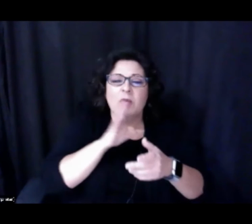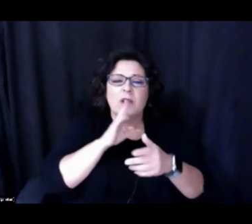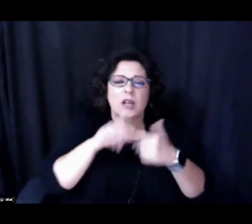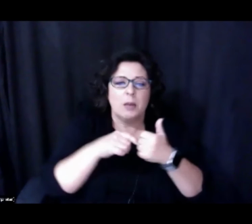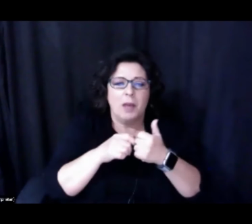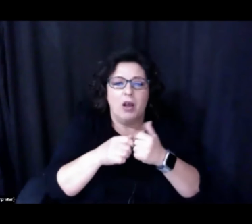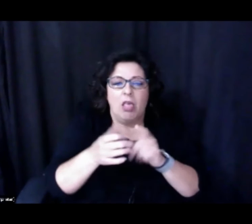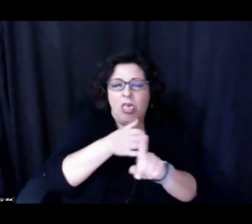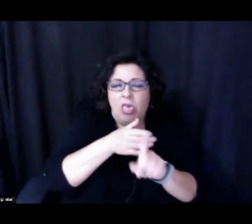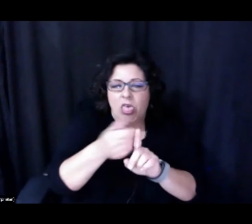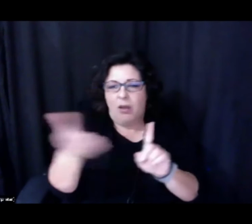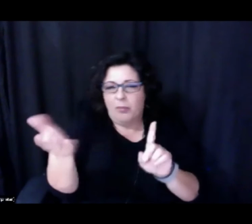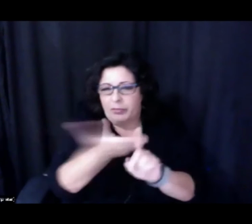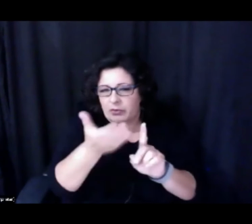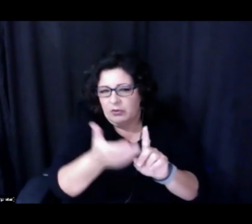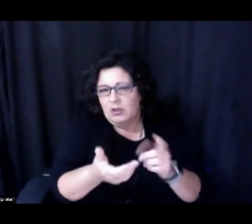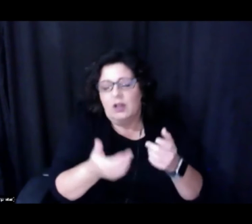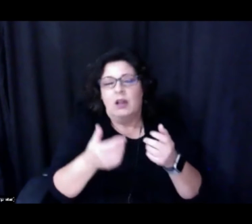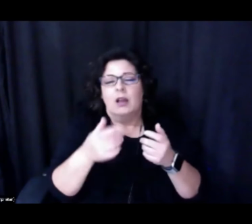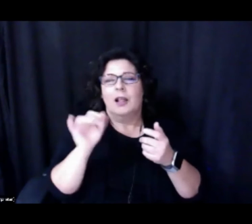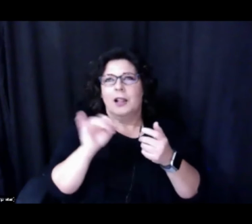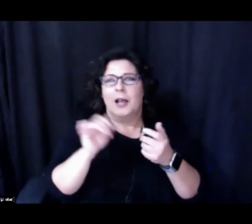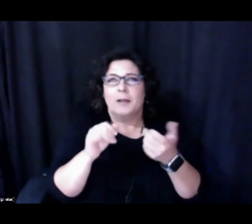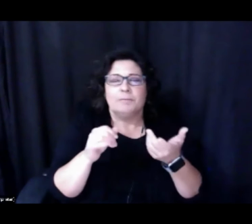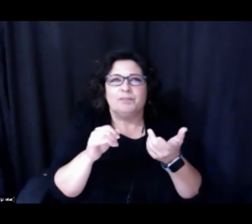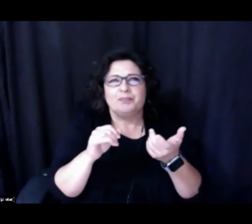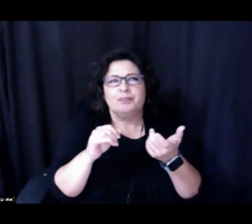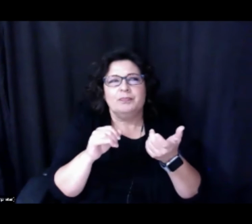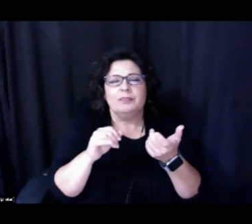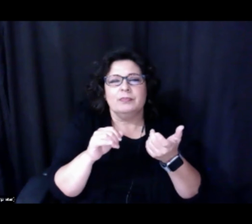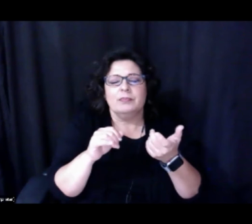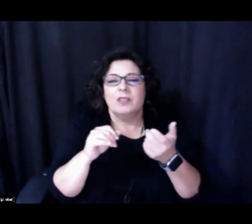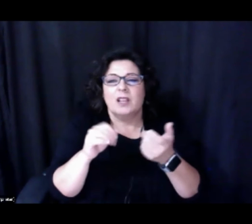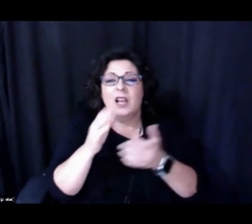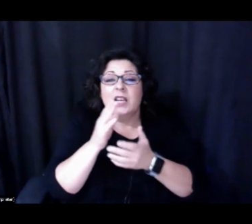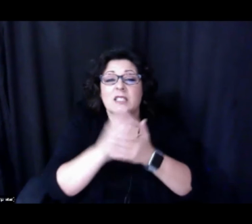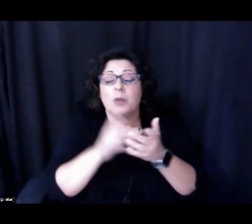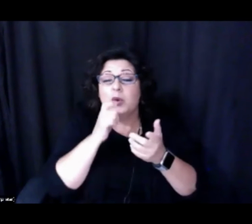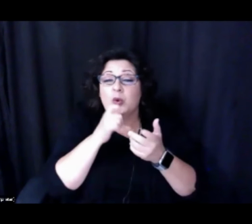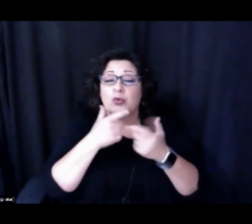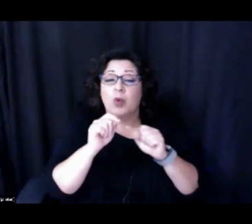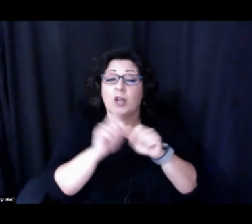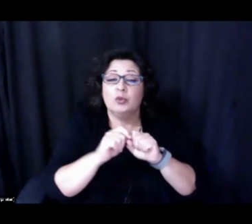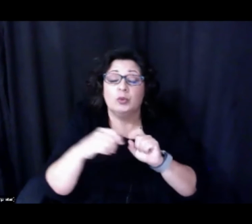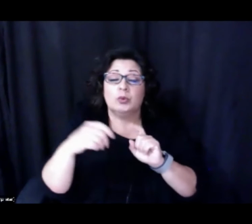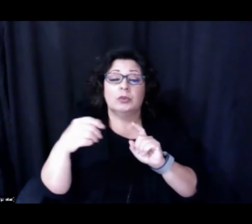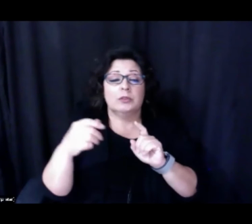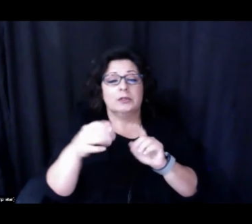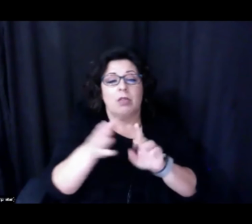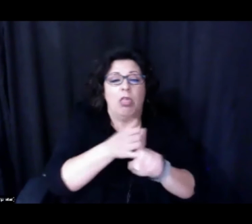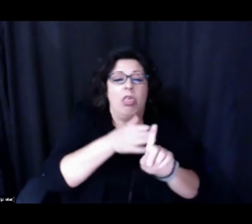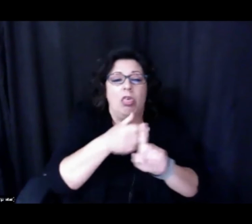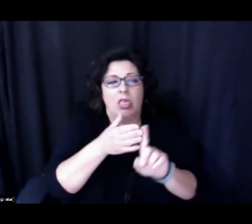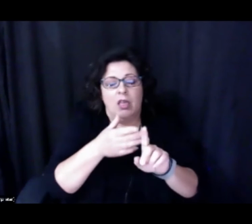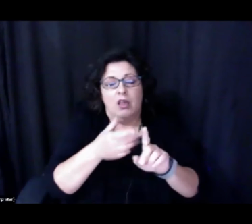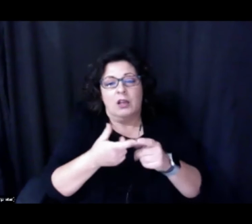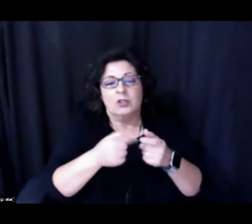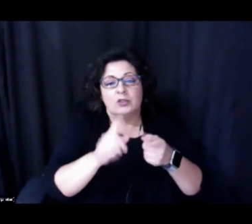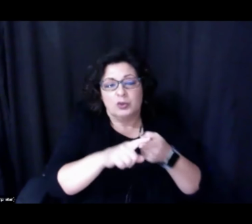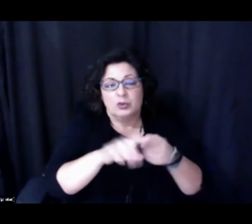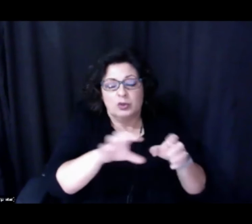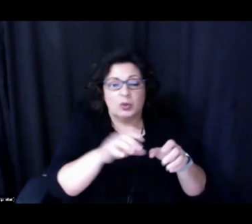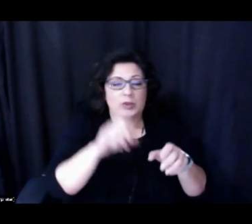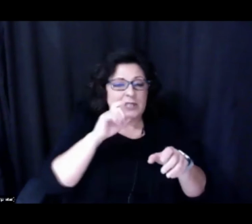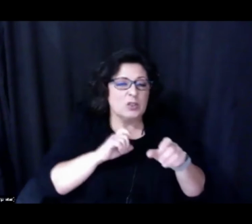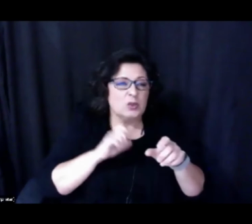So sexual coercion we talk about as a perpetration tactic where someone is coerced into sexual violence through things